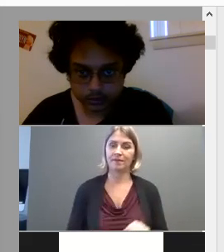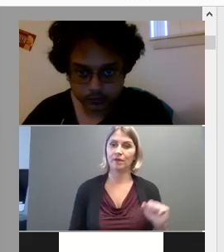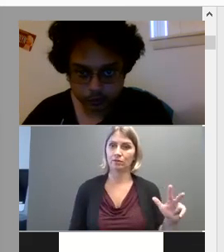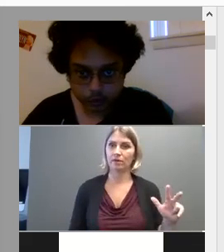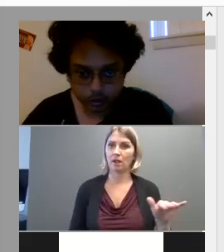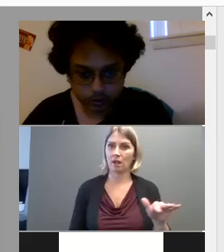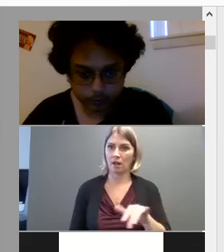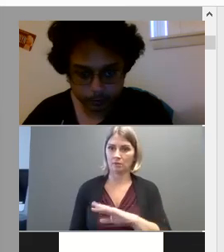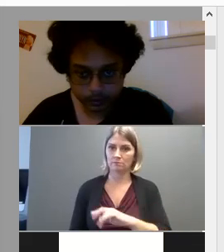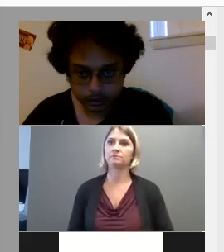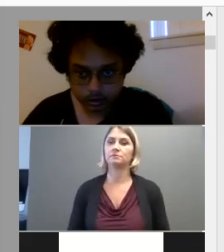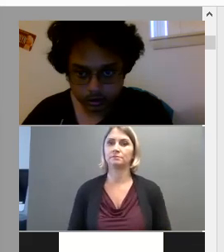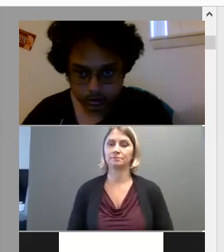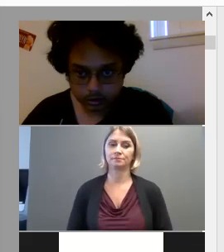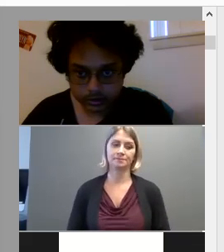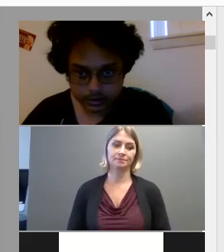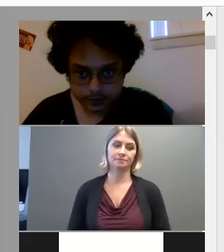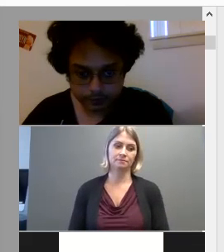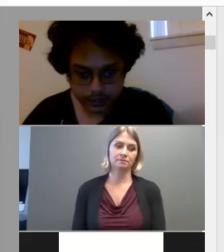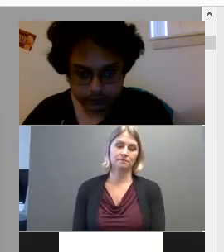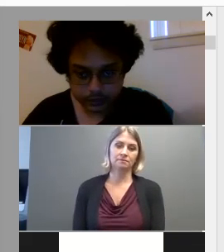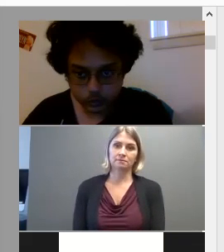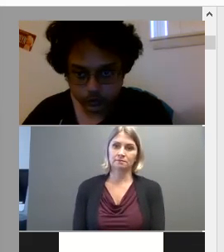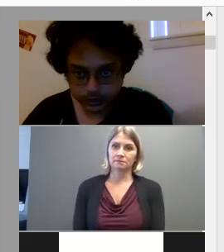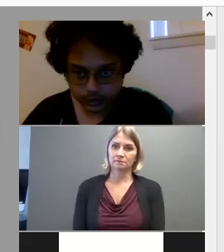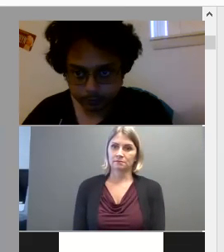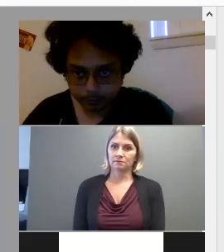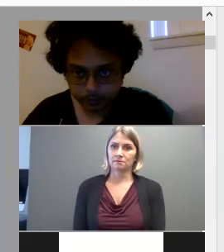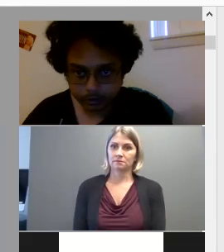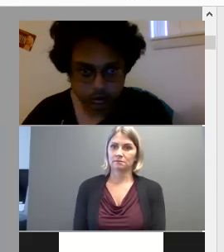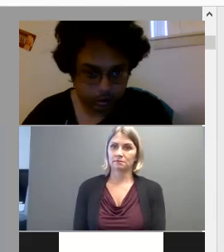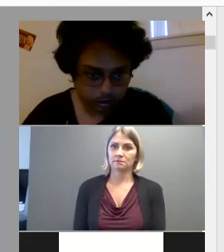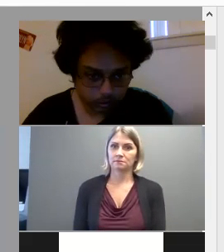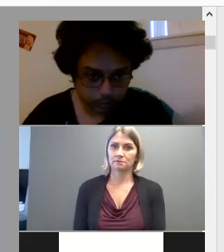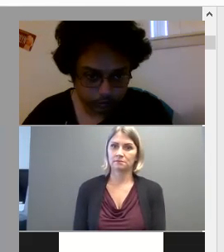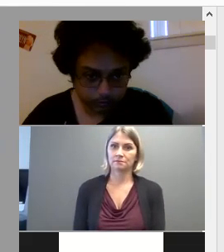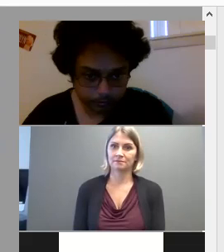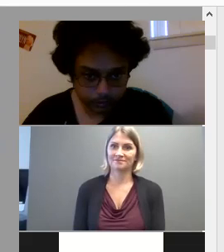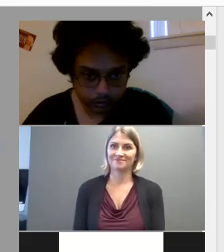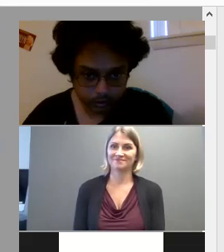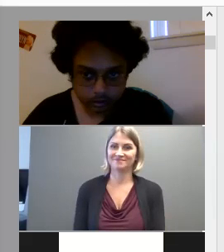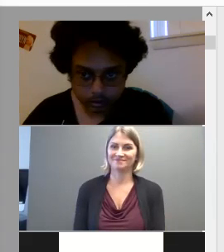3, this is 4, this is 5, and so on, right?